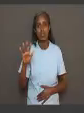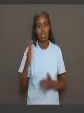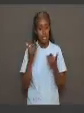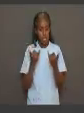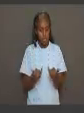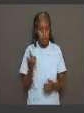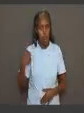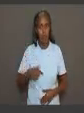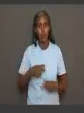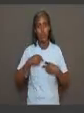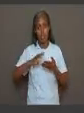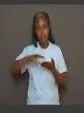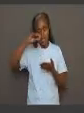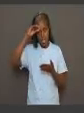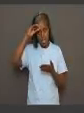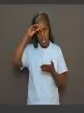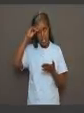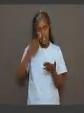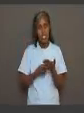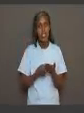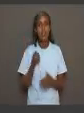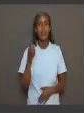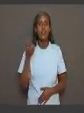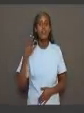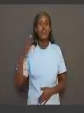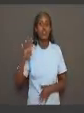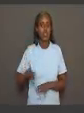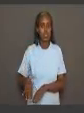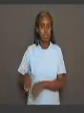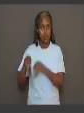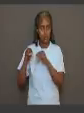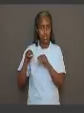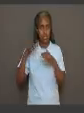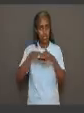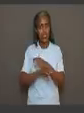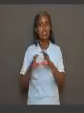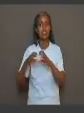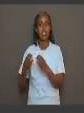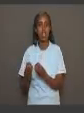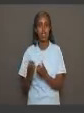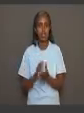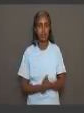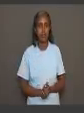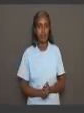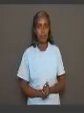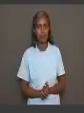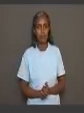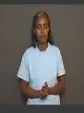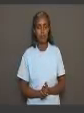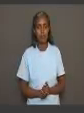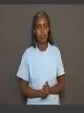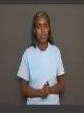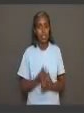Now we have learned that there are 14 students in the class.